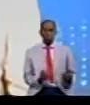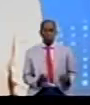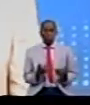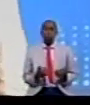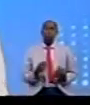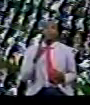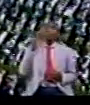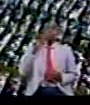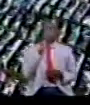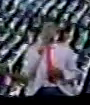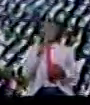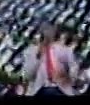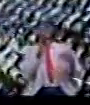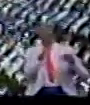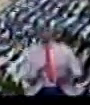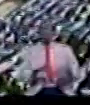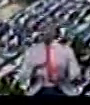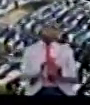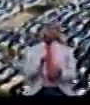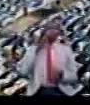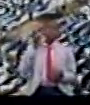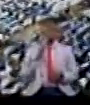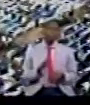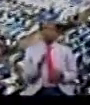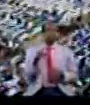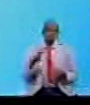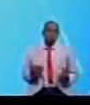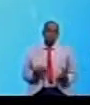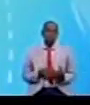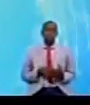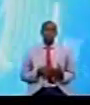was diagnosed with cancer.